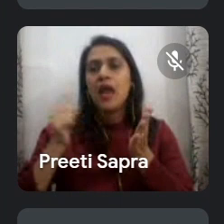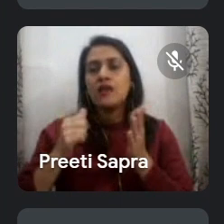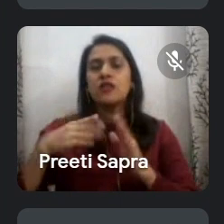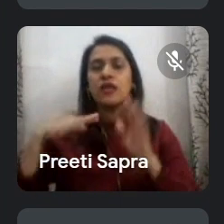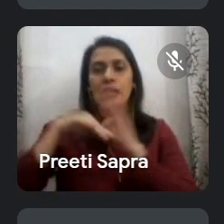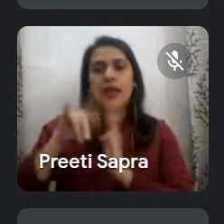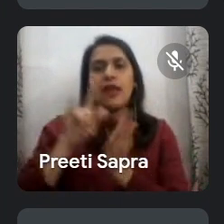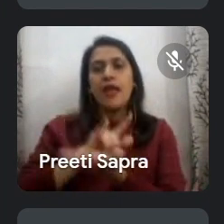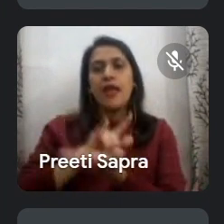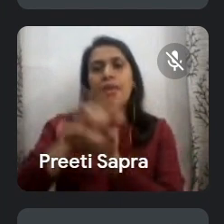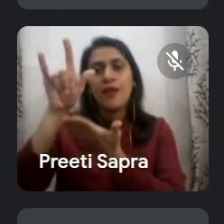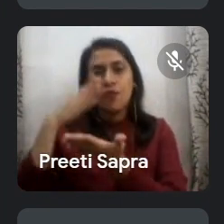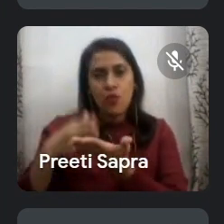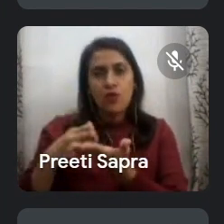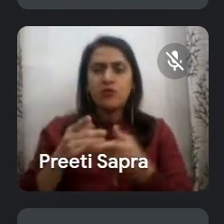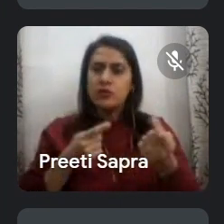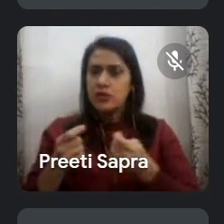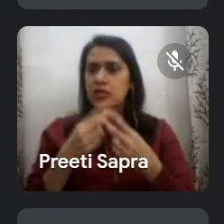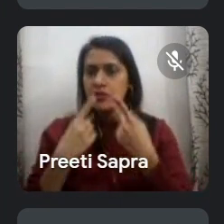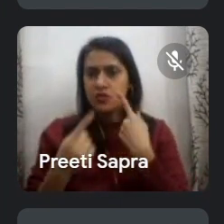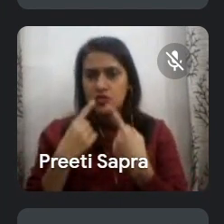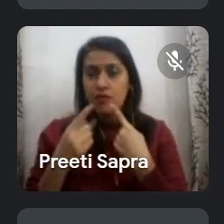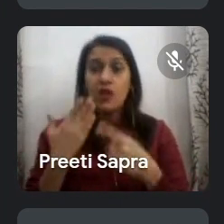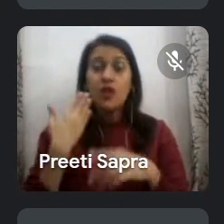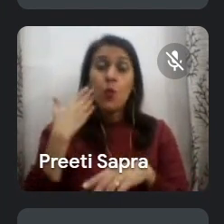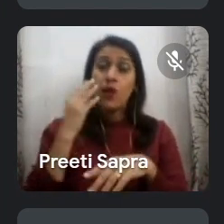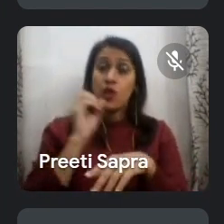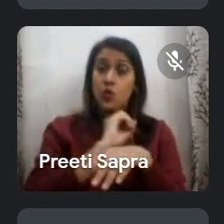team and stuff. And then later, during COVID,